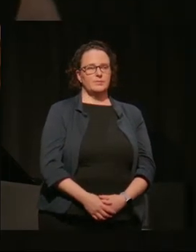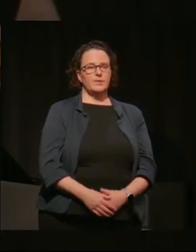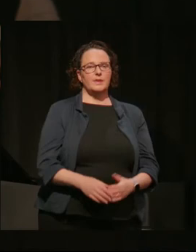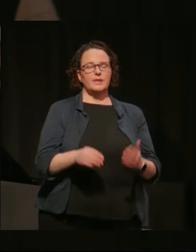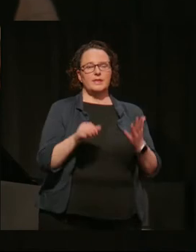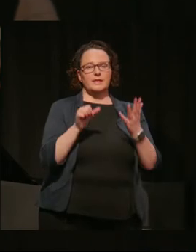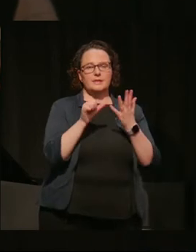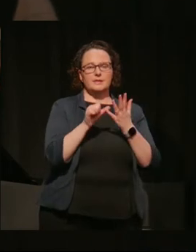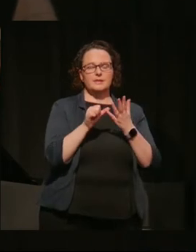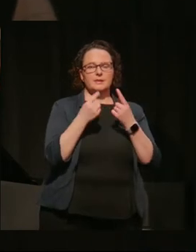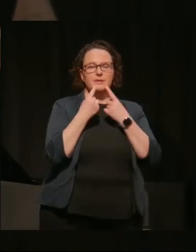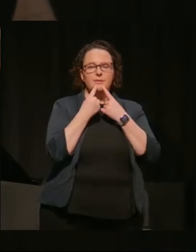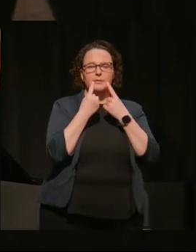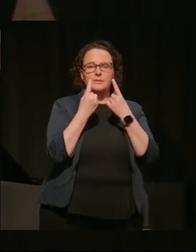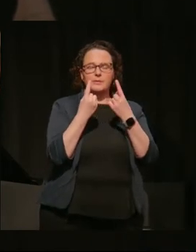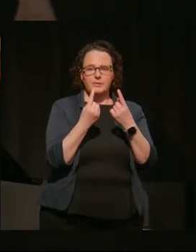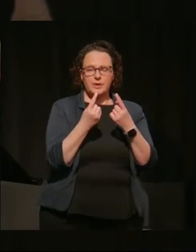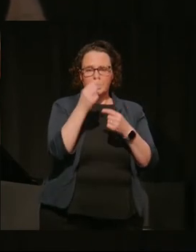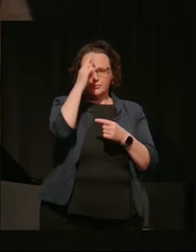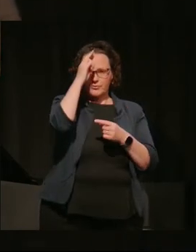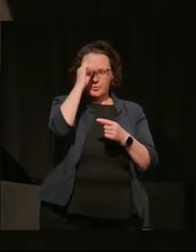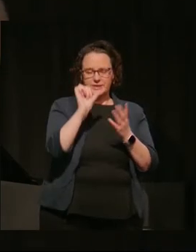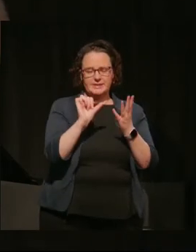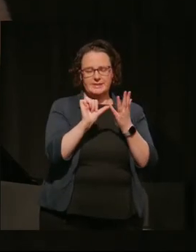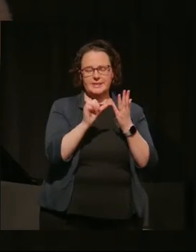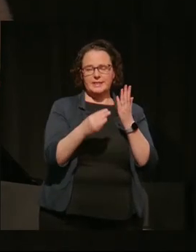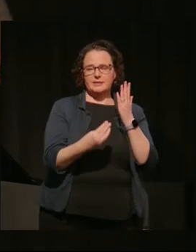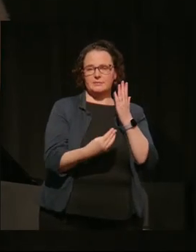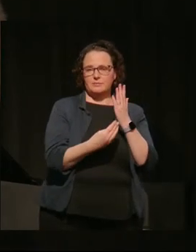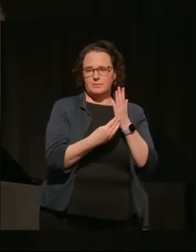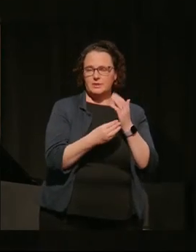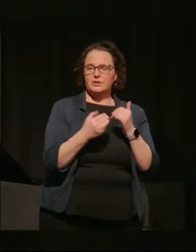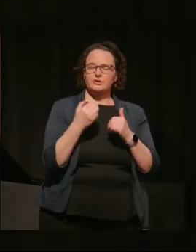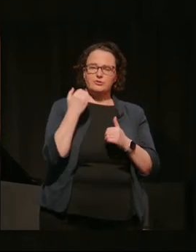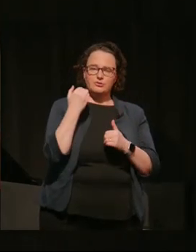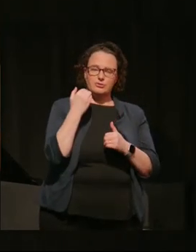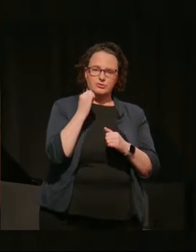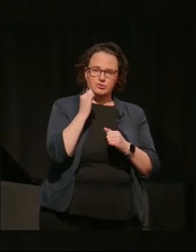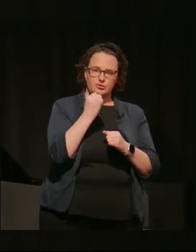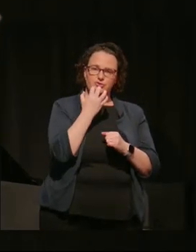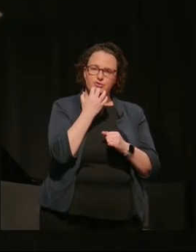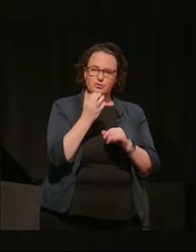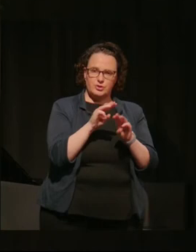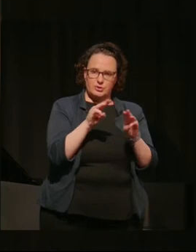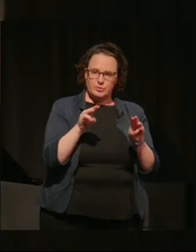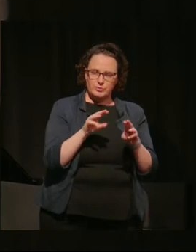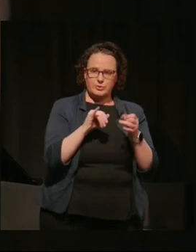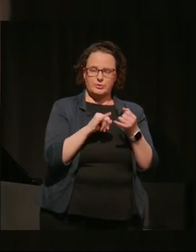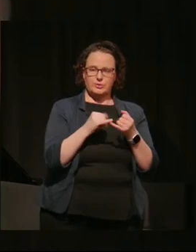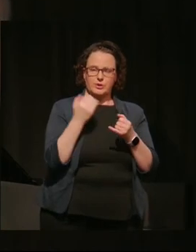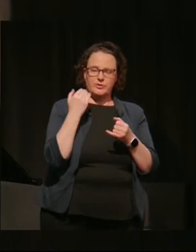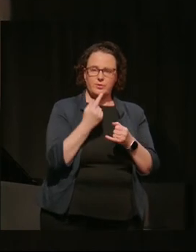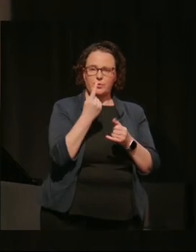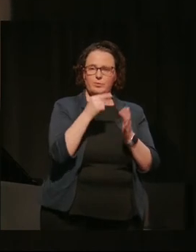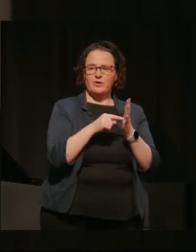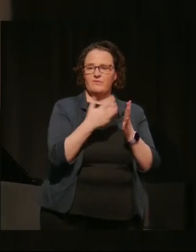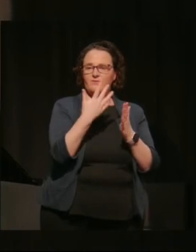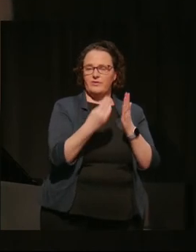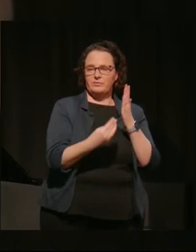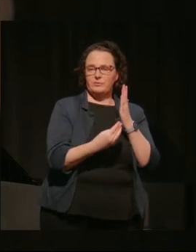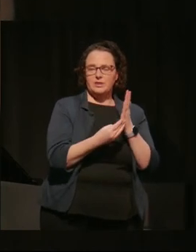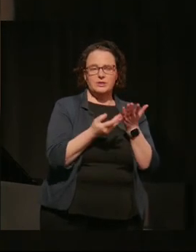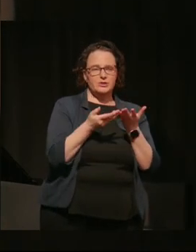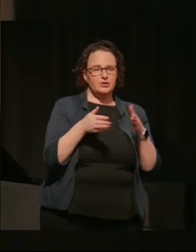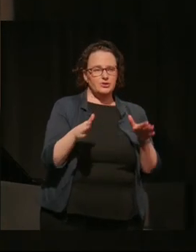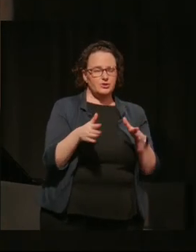Six candles are dedicated to the memory of the 6 million Jewish people, including 1.5 million children, who were annihilated